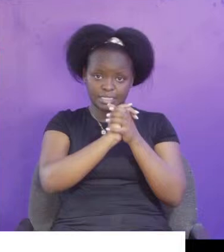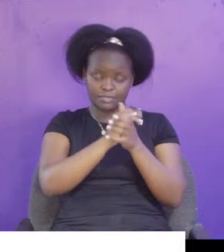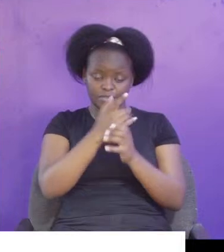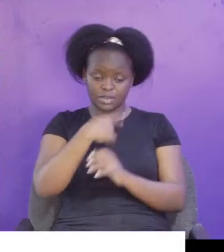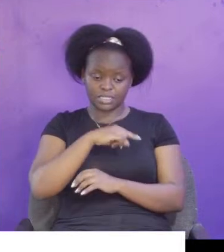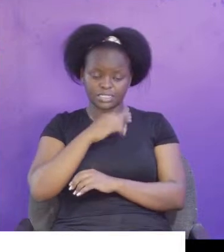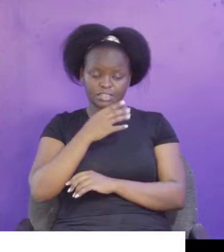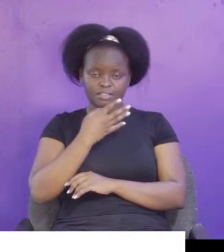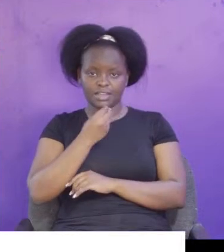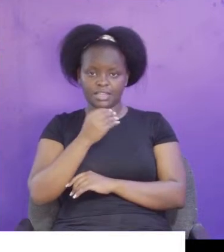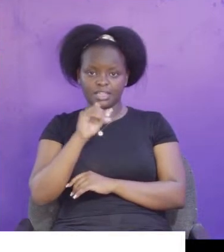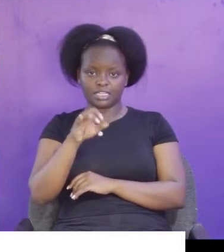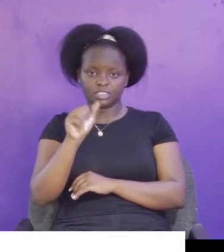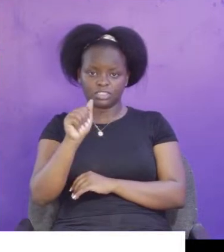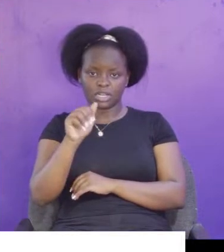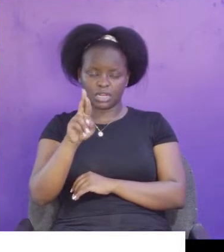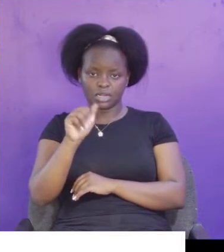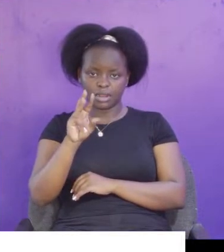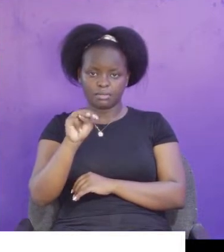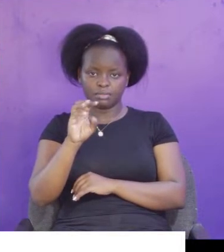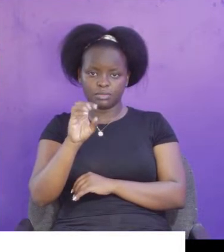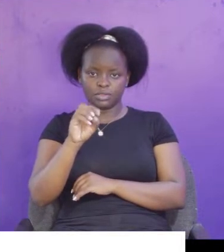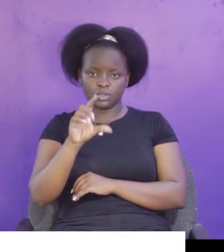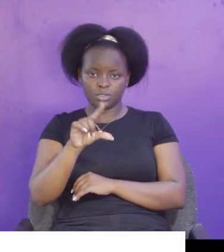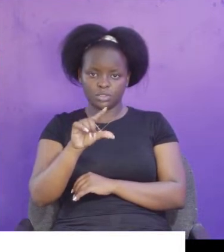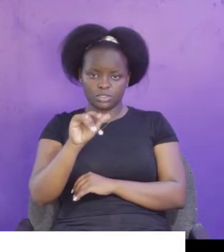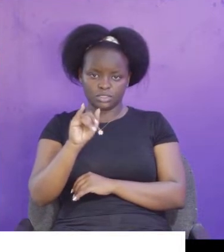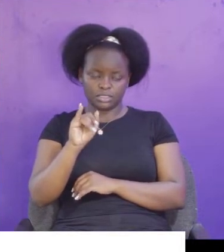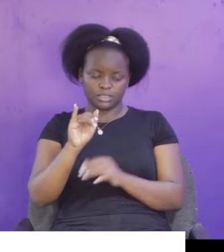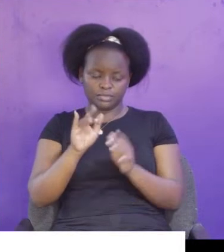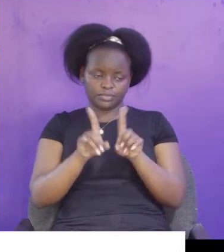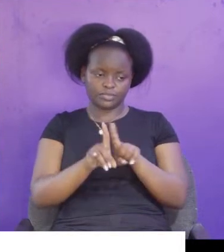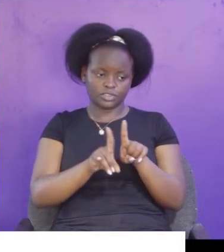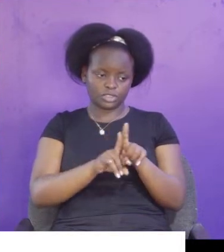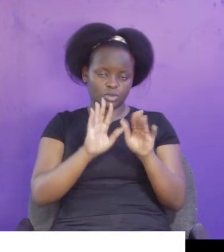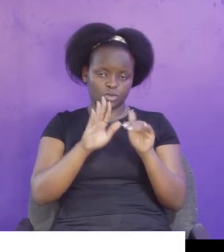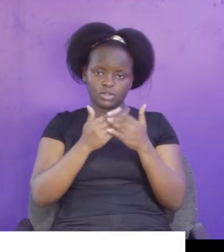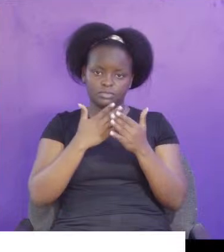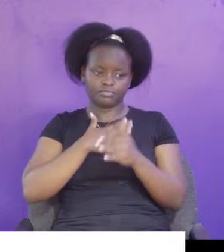Jaramogi Oginga Odinga. Greet for us, all our brothers,